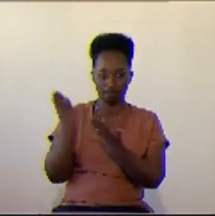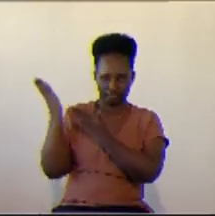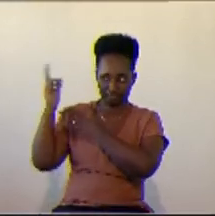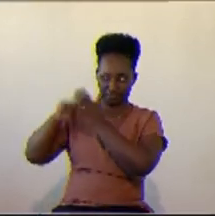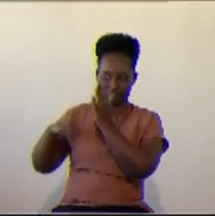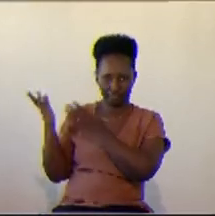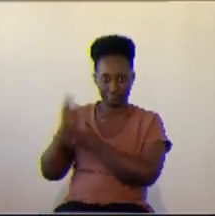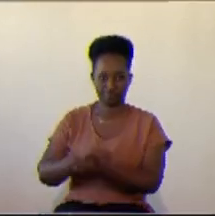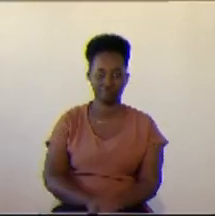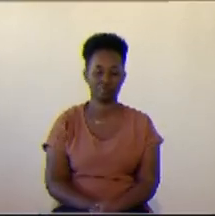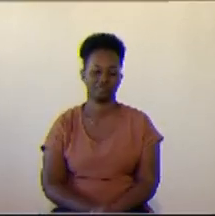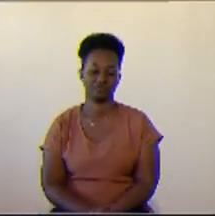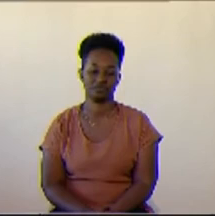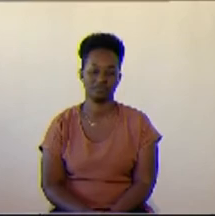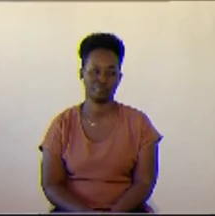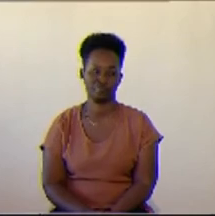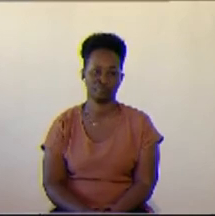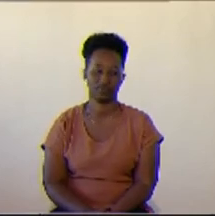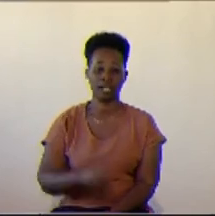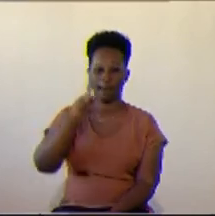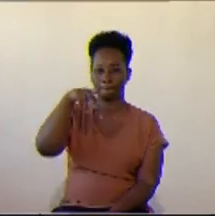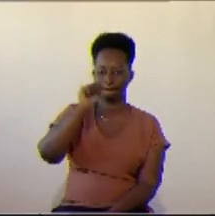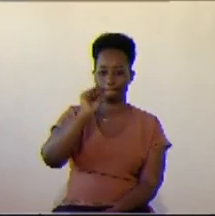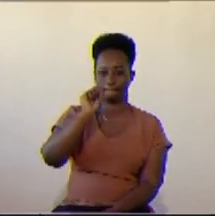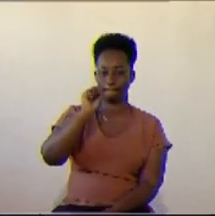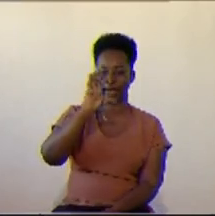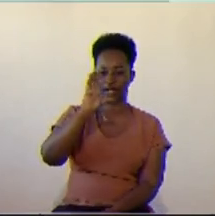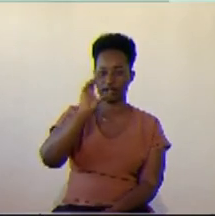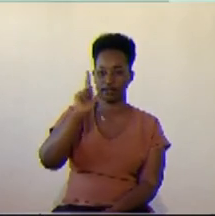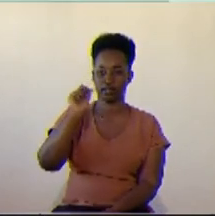16,320 Pascal, which is the same as